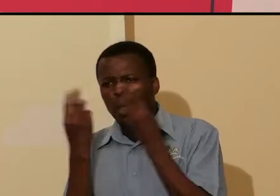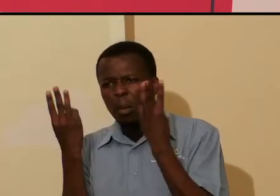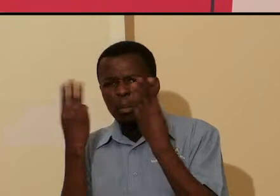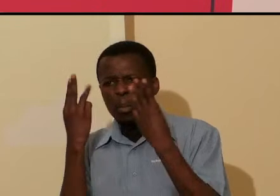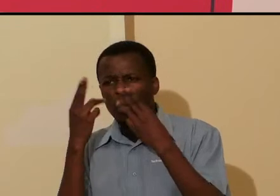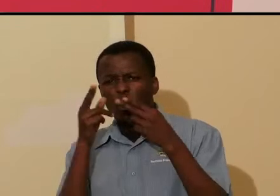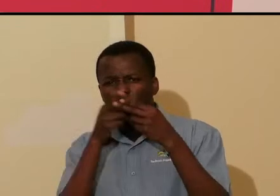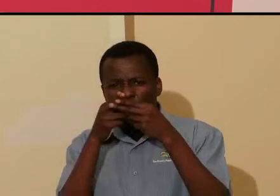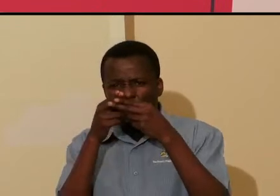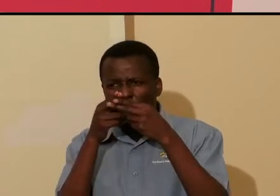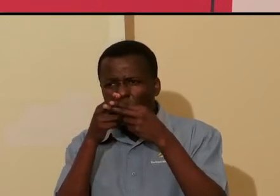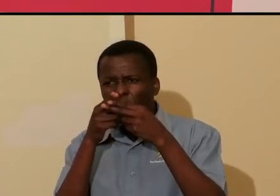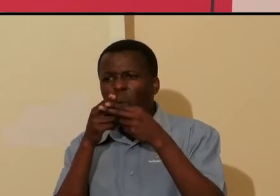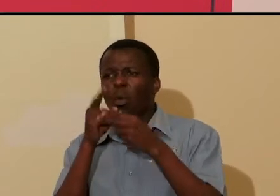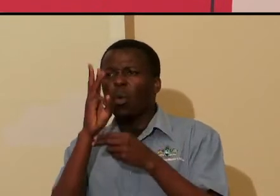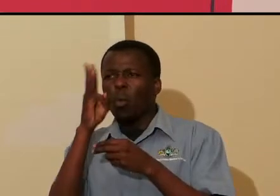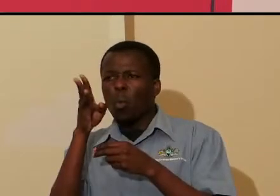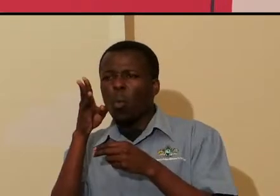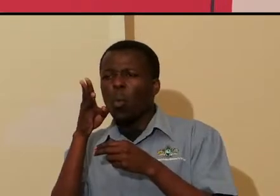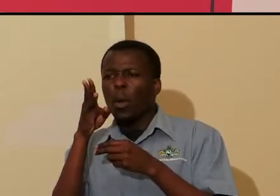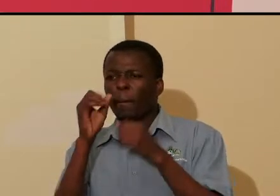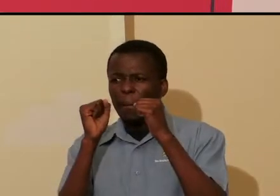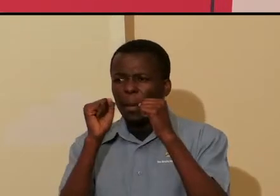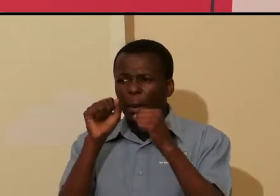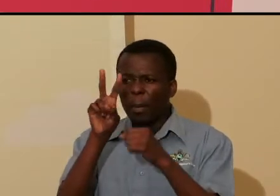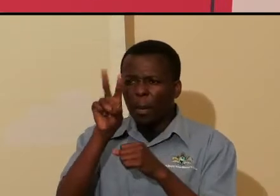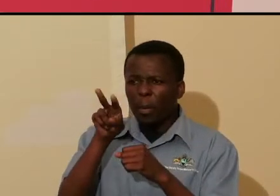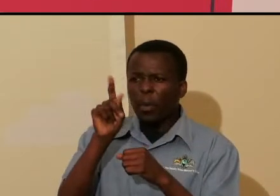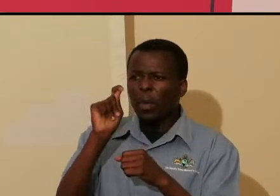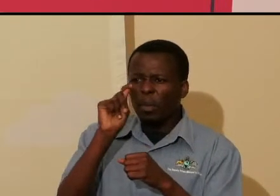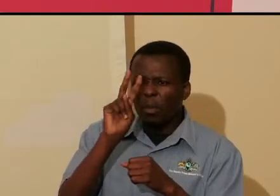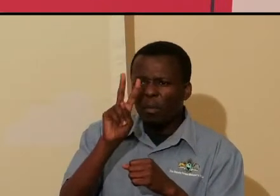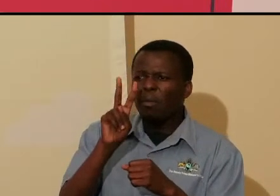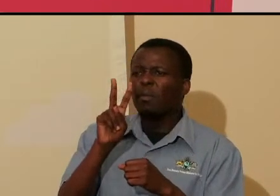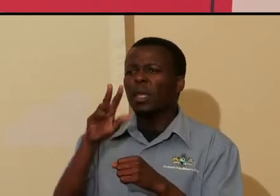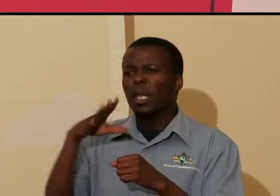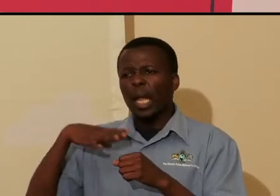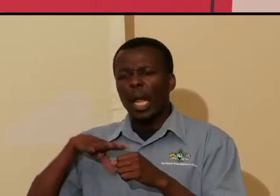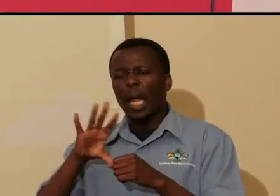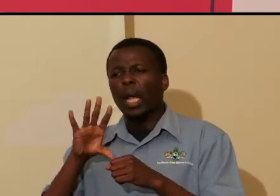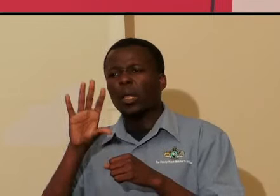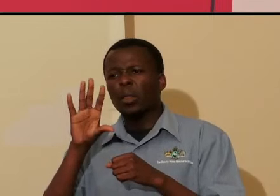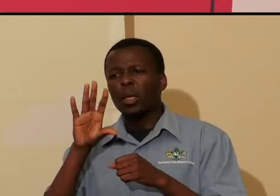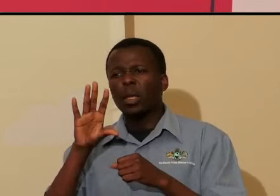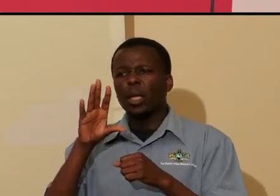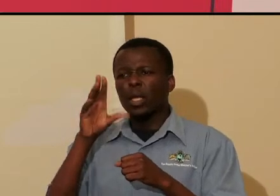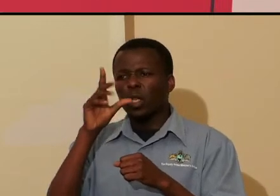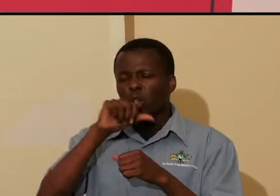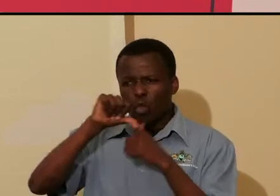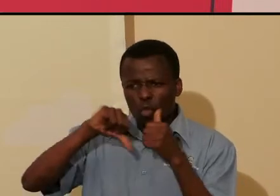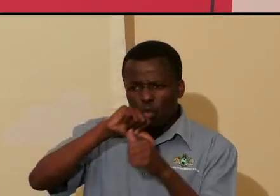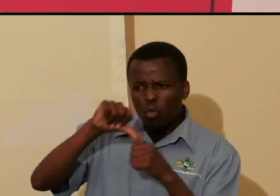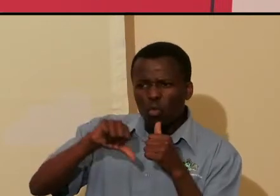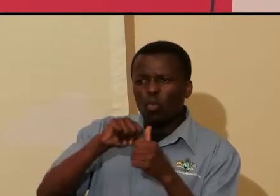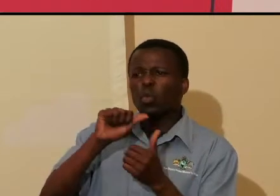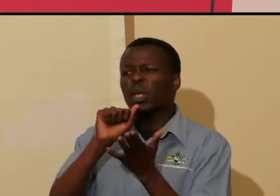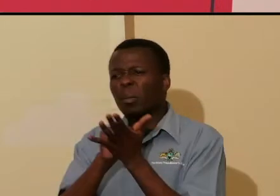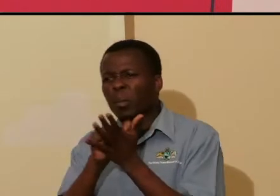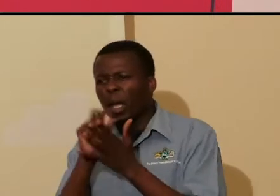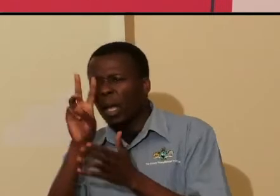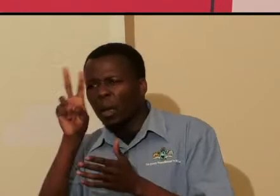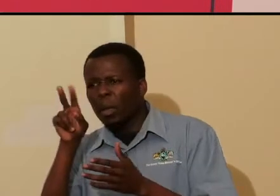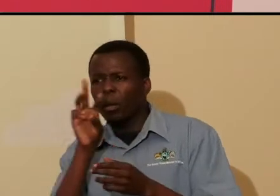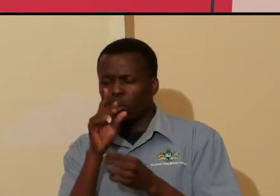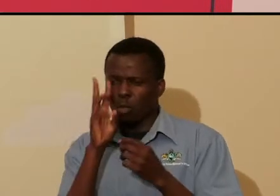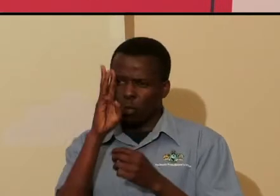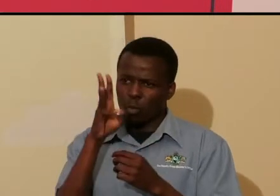we are going to start in Lubombo. So for the duration of the month of November, we will be doing the walk commemorations